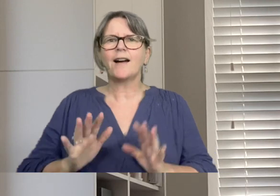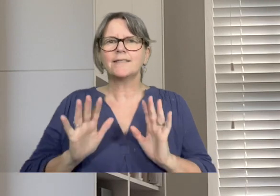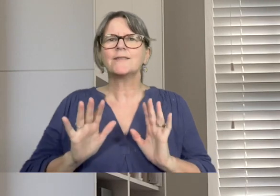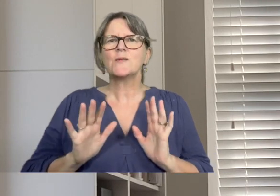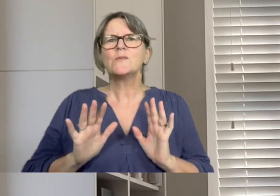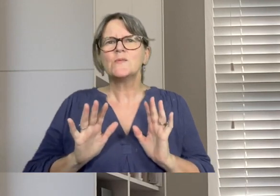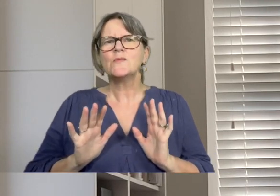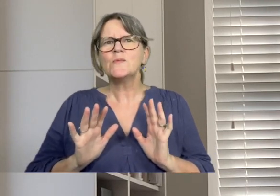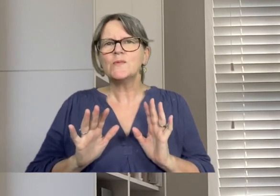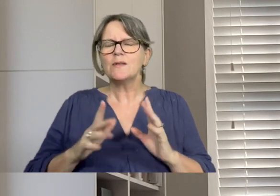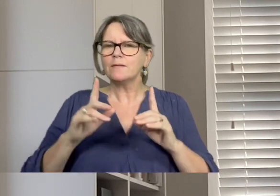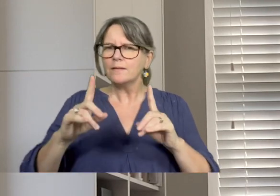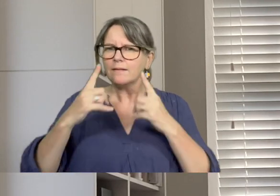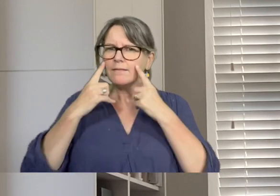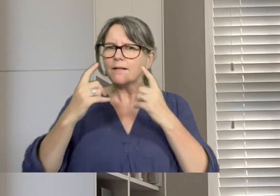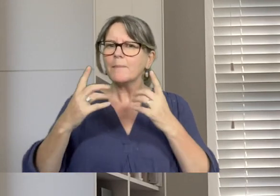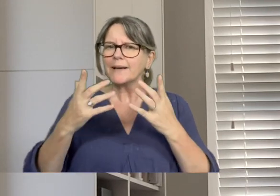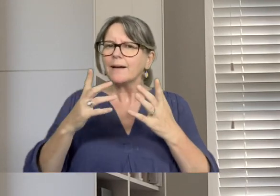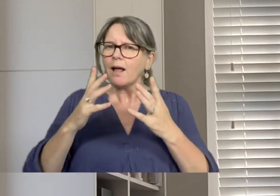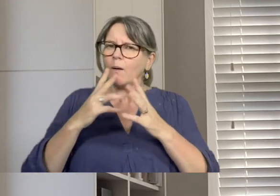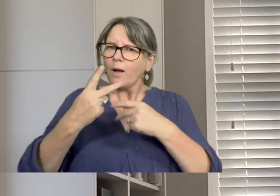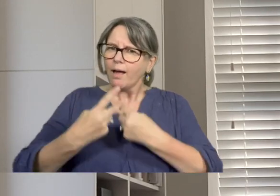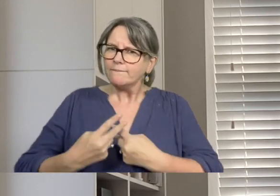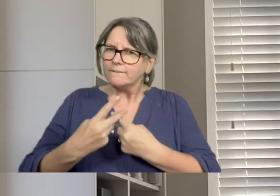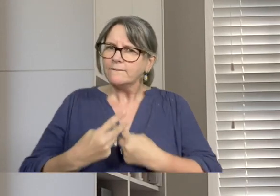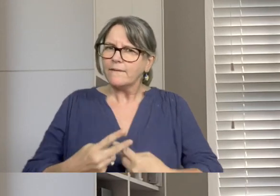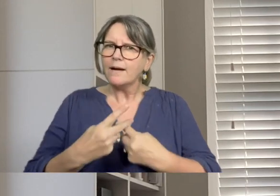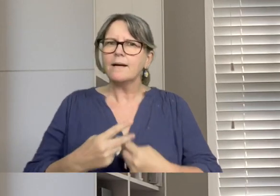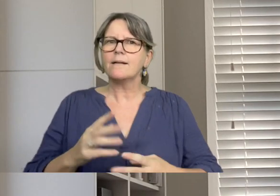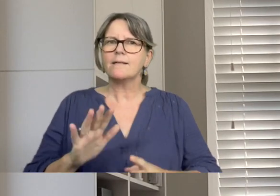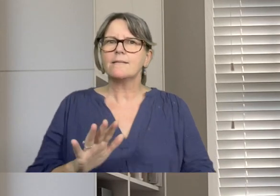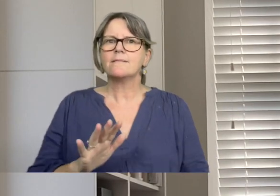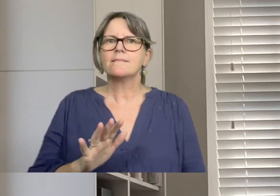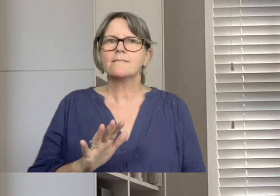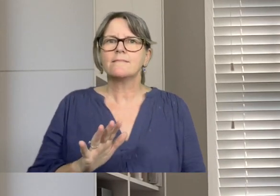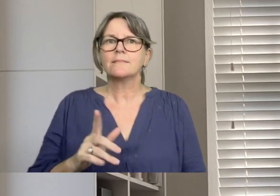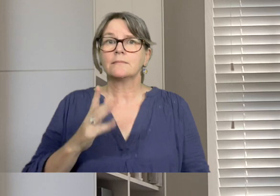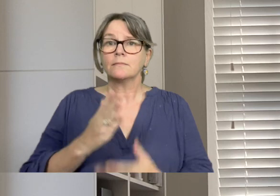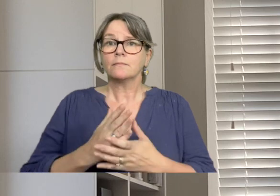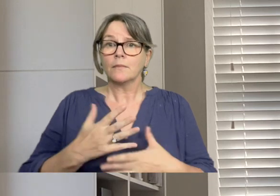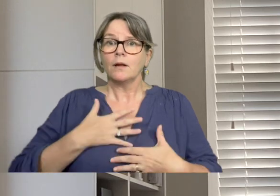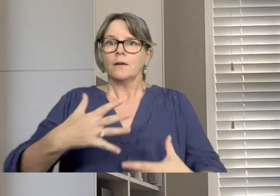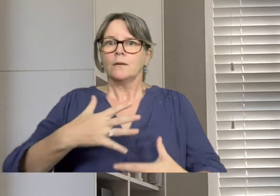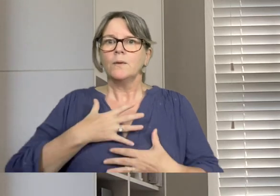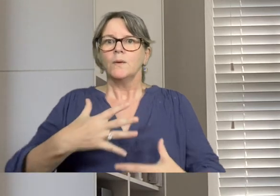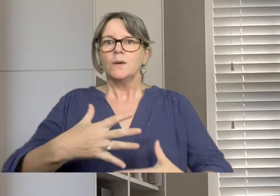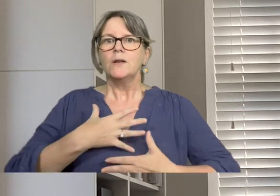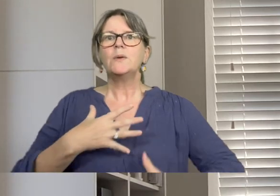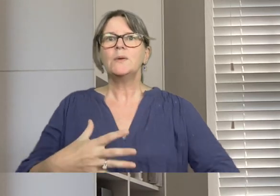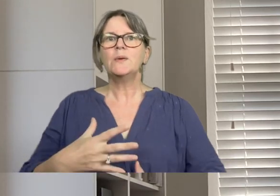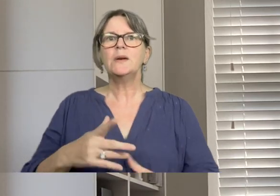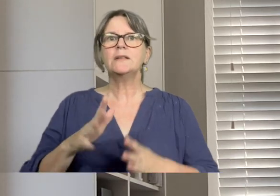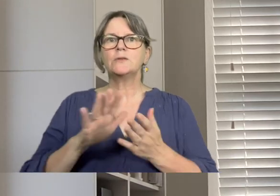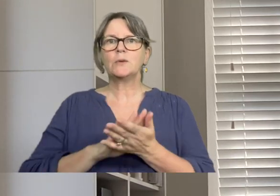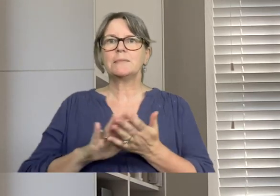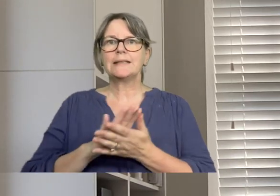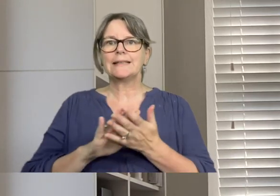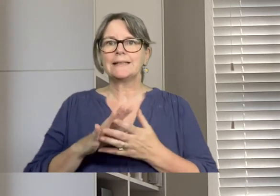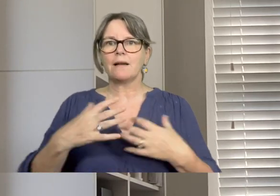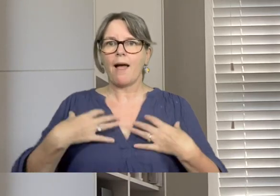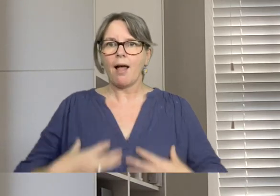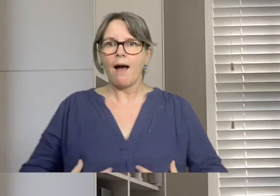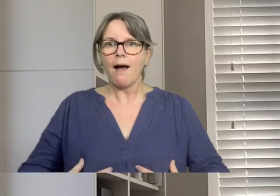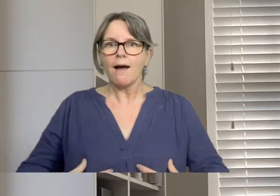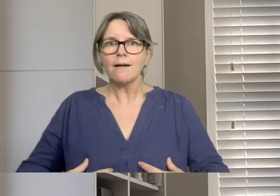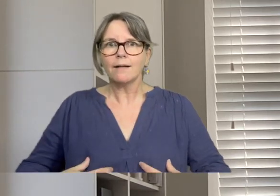bit of work. It's also essentially a respiratory exercise, so the idea of the hundreds was to change the air over in the